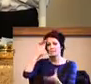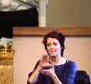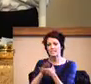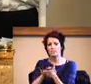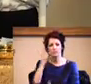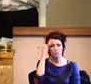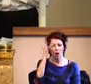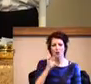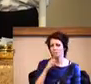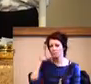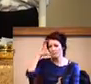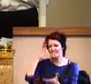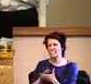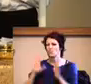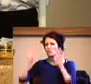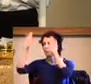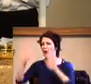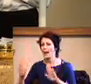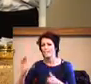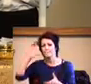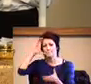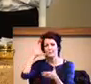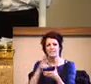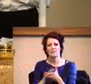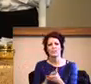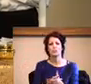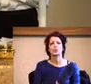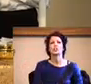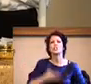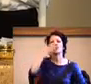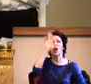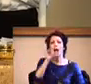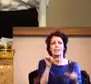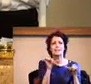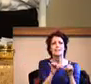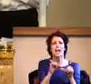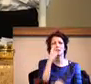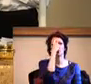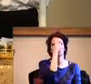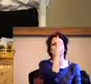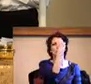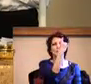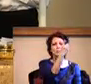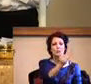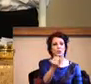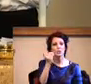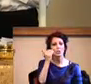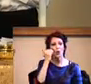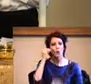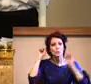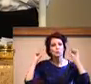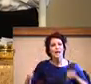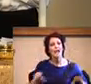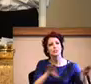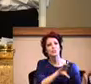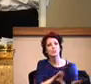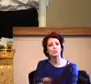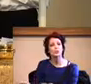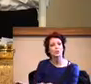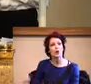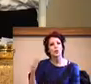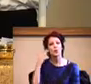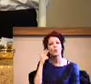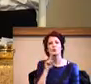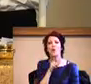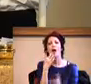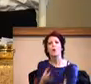smart believe in your godsize dream dreams know that you can do it and know that you